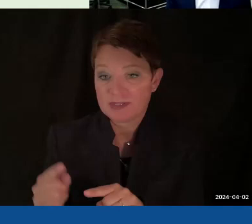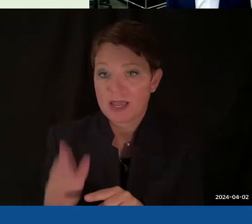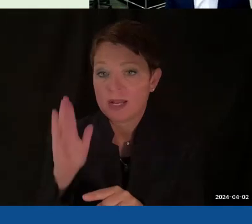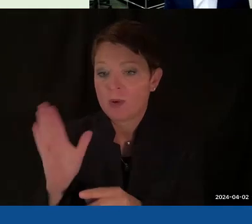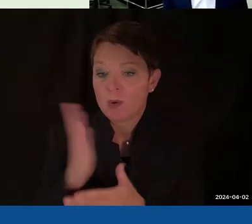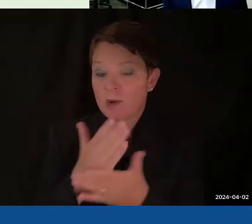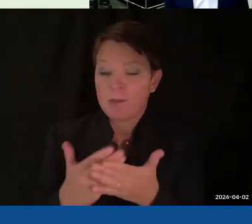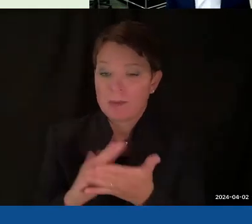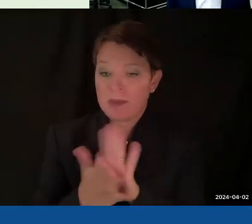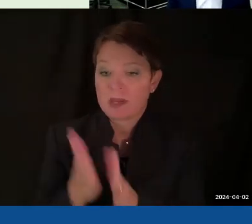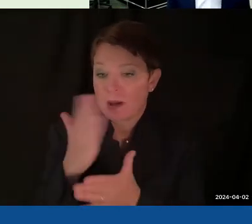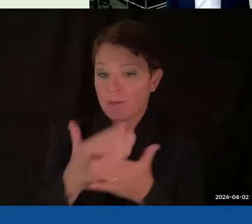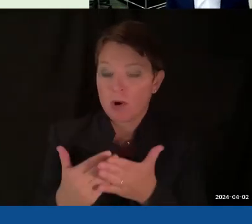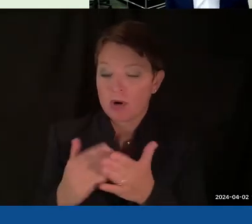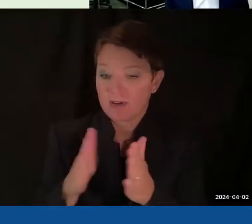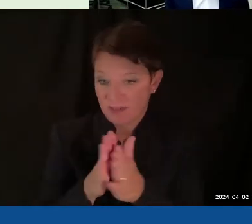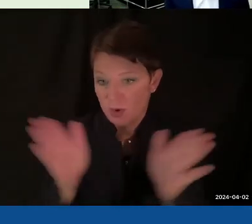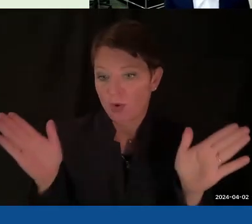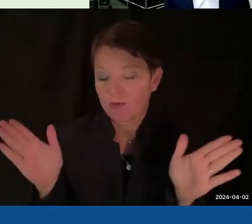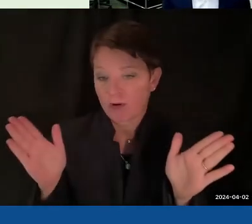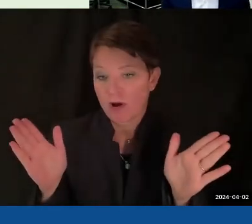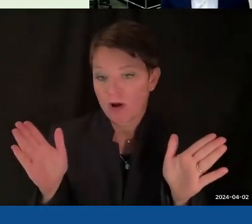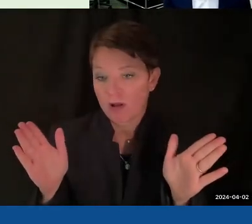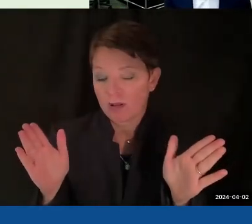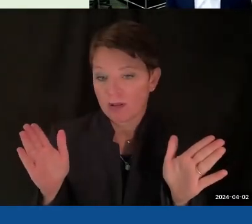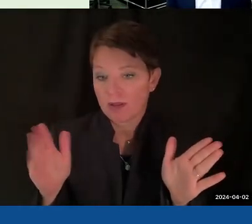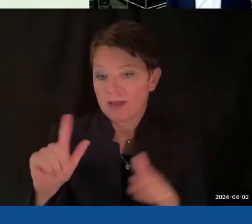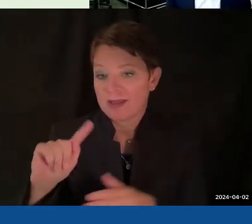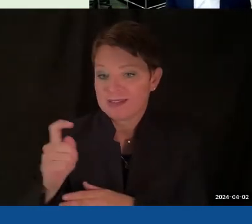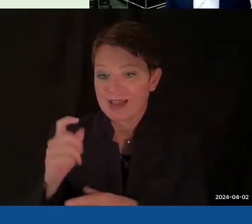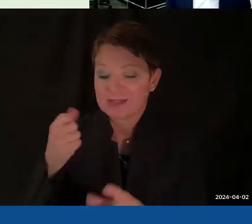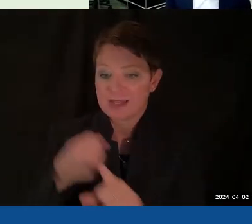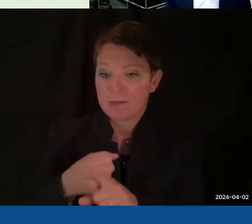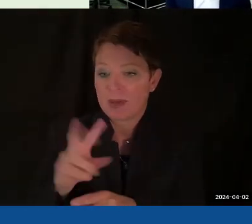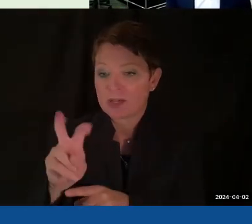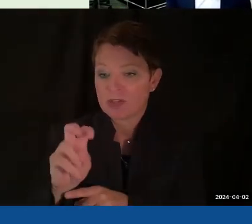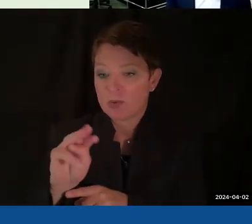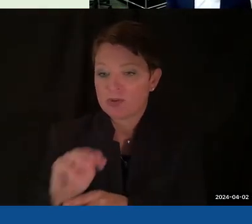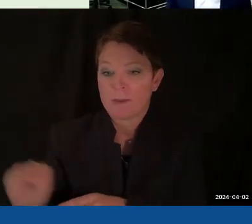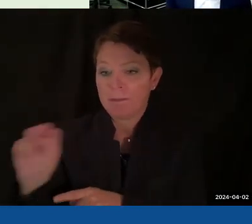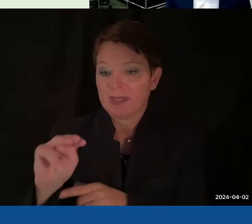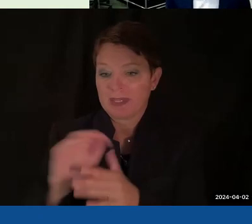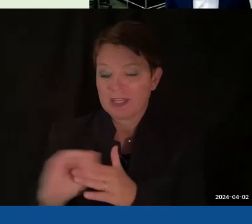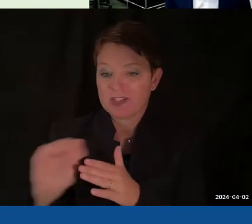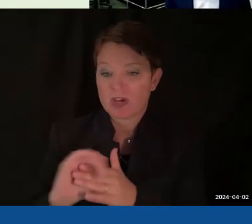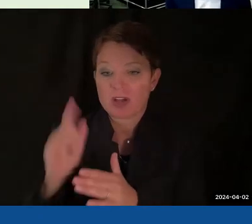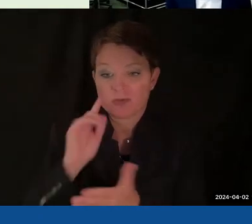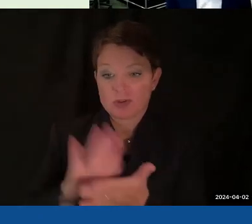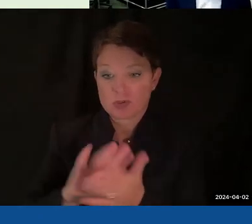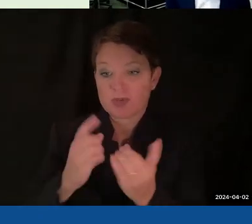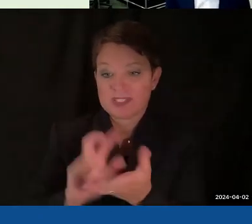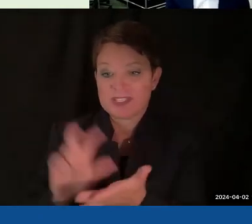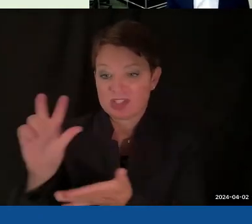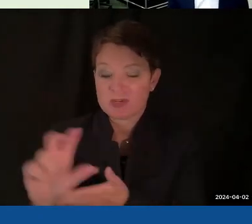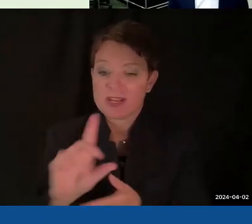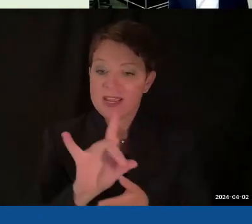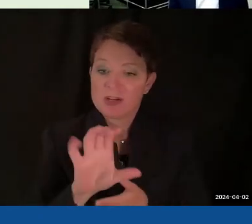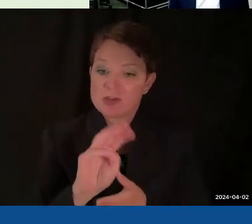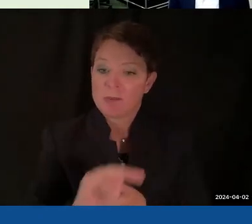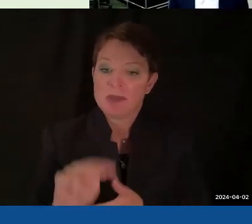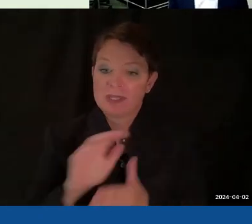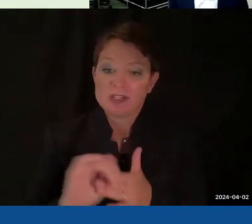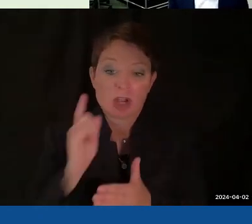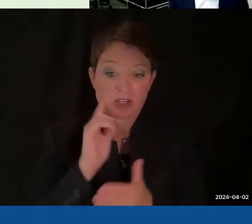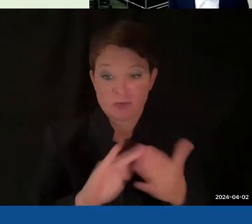part of the overall tax impact of $200 million to the school district and $800 million to the